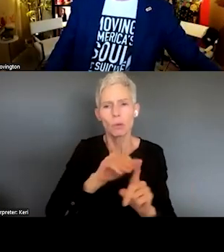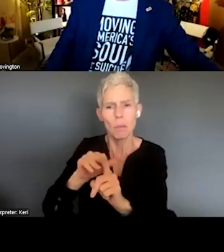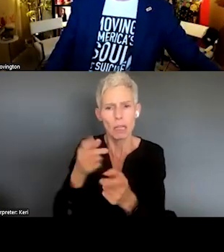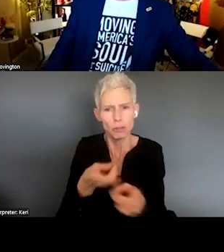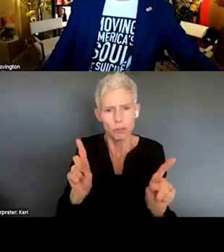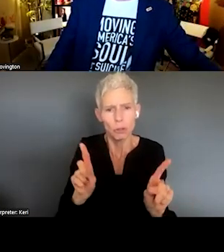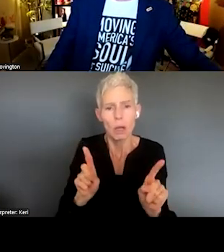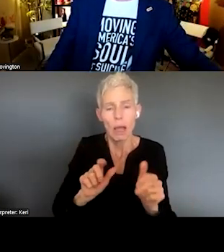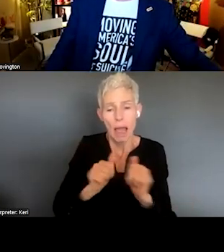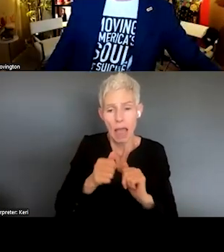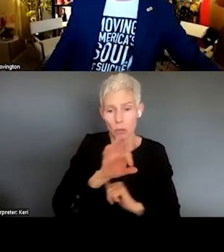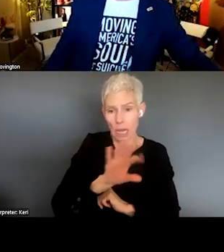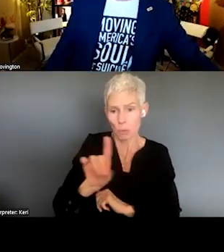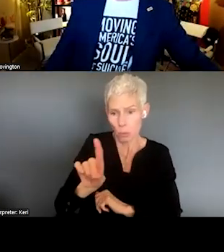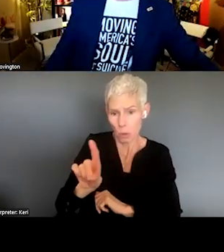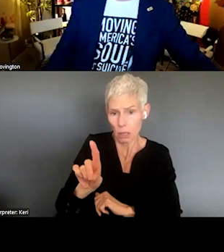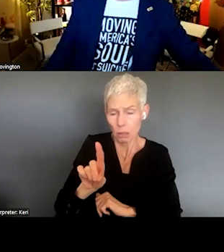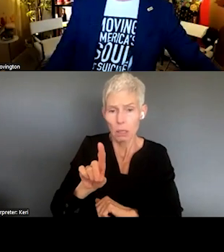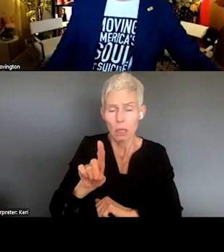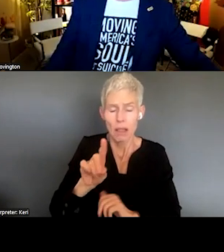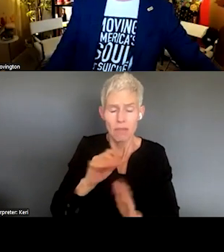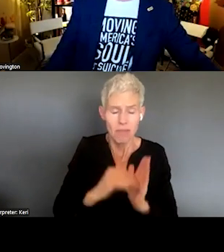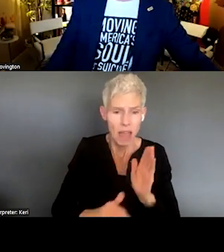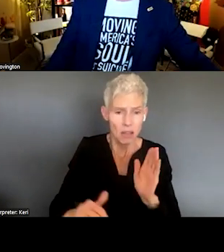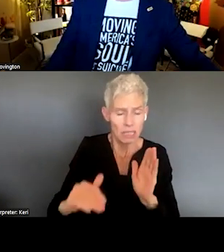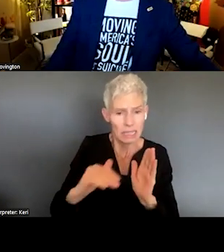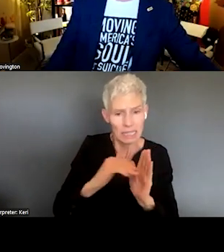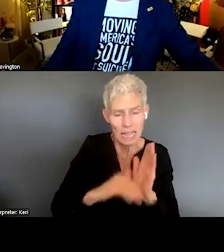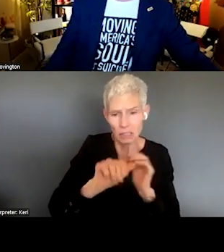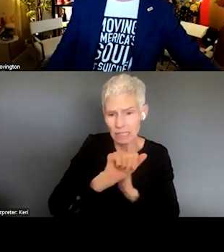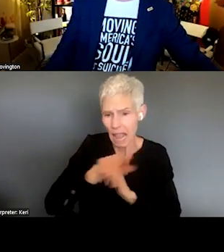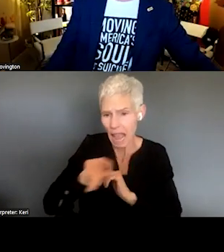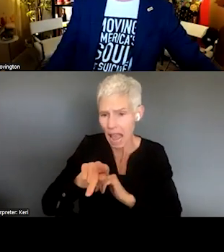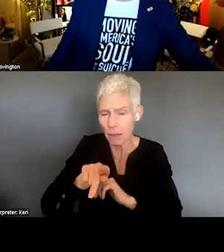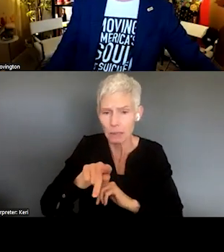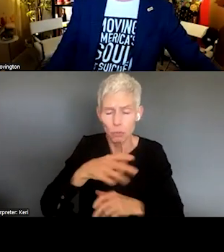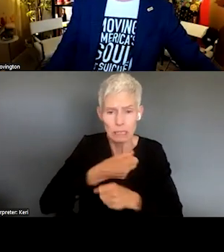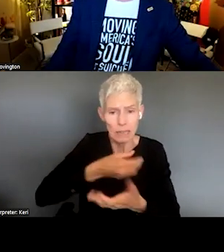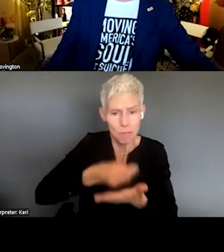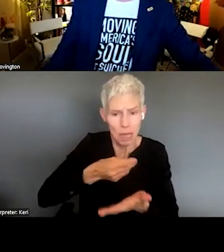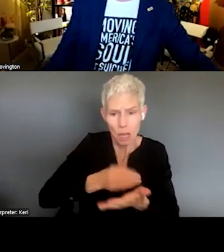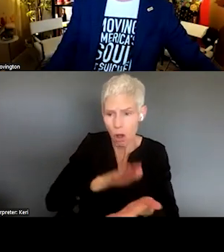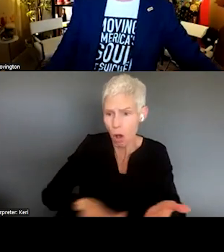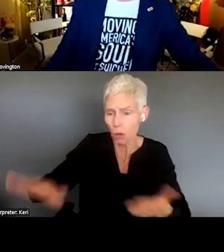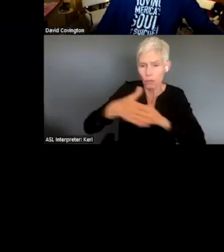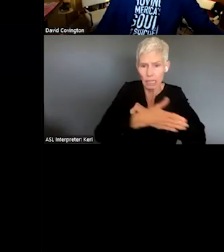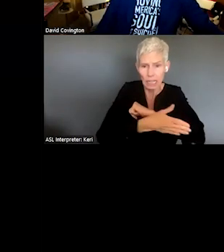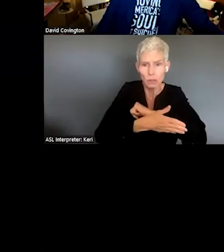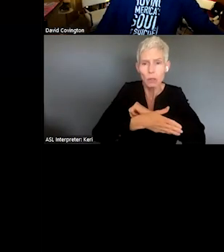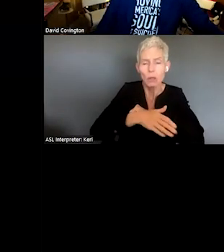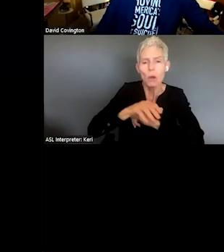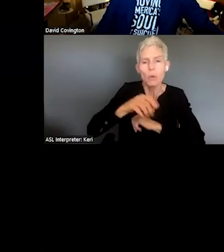way that 911 and the thousands of PSAPs are funded across the country is a surcharge of $1